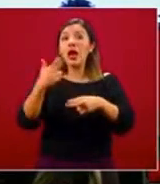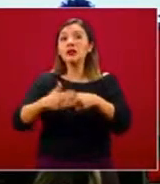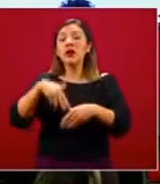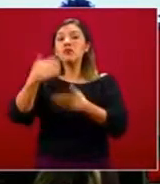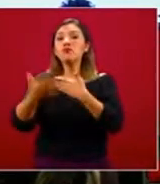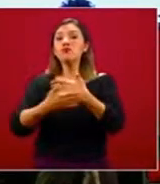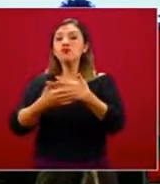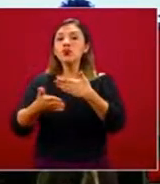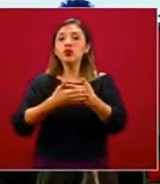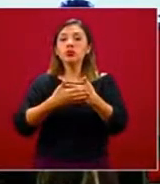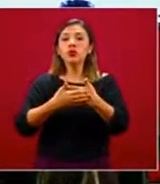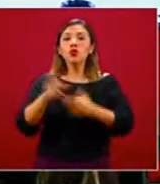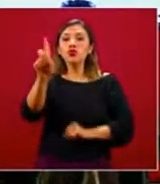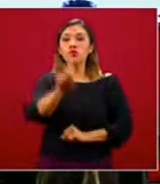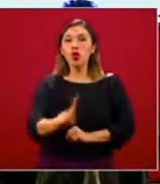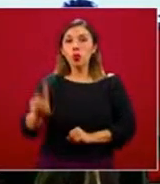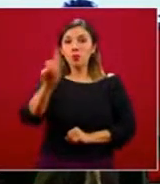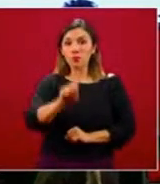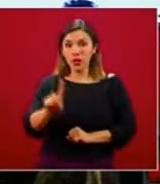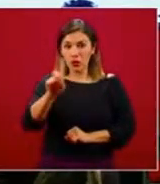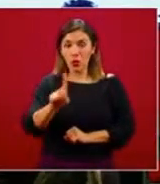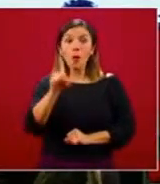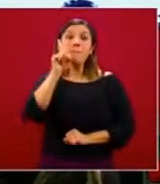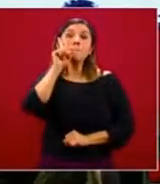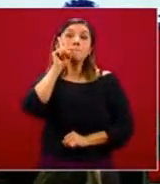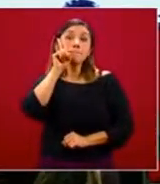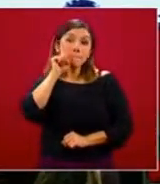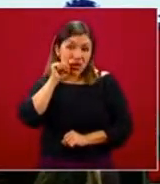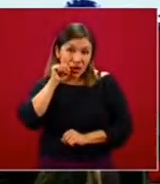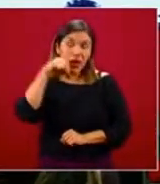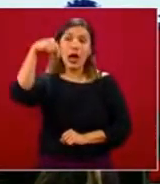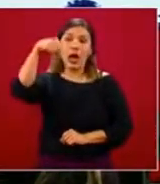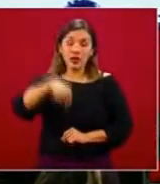symptoms. So this could be a special challenge for us. So thank you, Doctor.